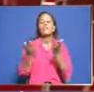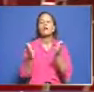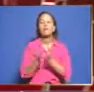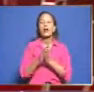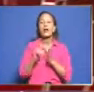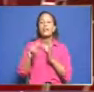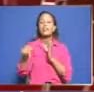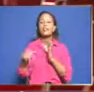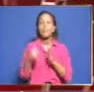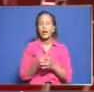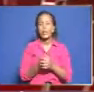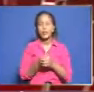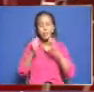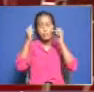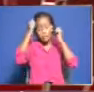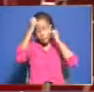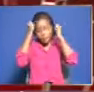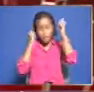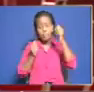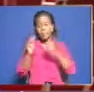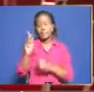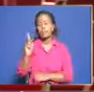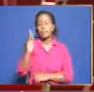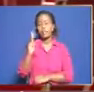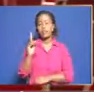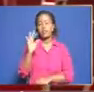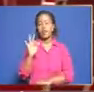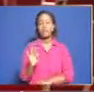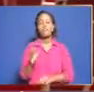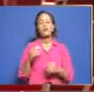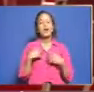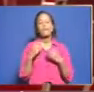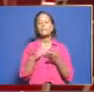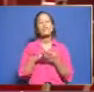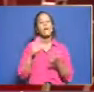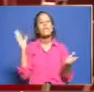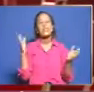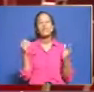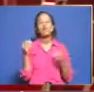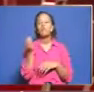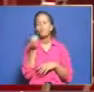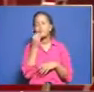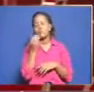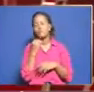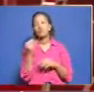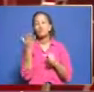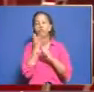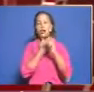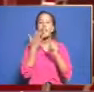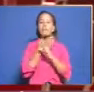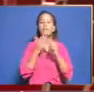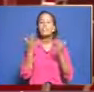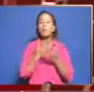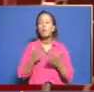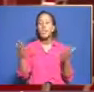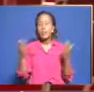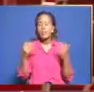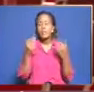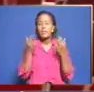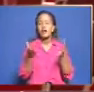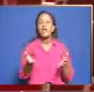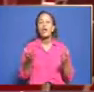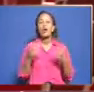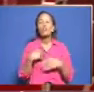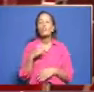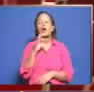rather the armed and disciplined forces, happen to be the main consumers of meat products. So to bring back into to